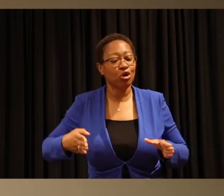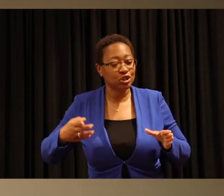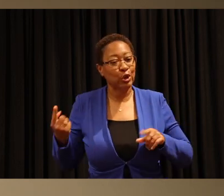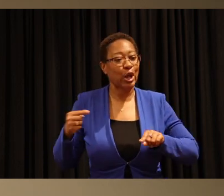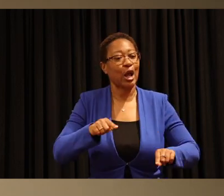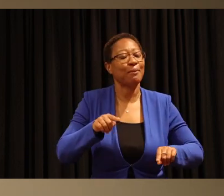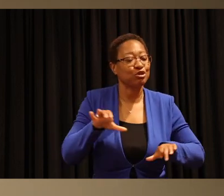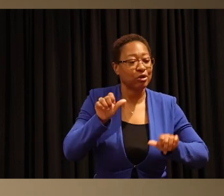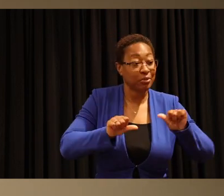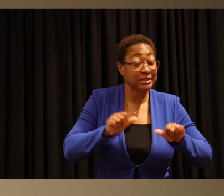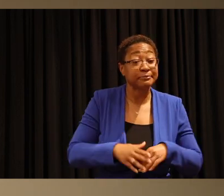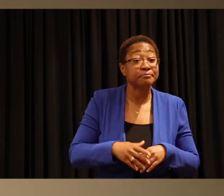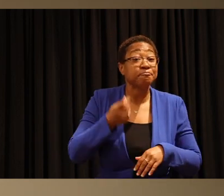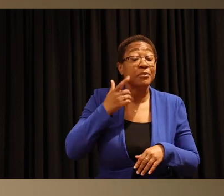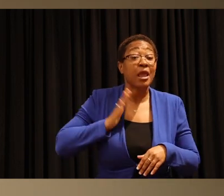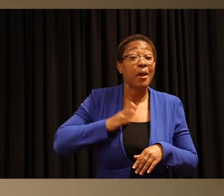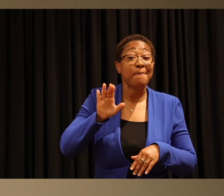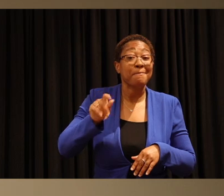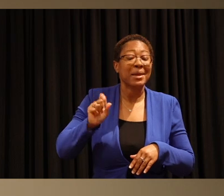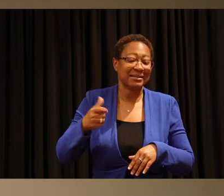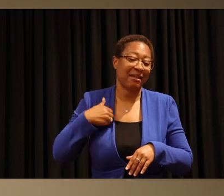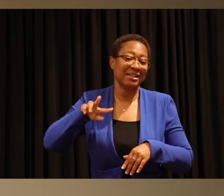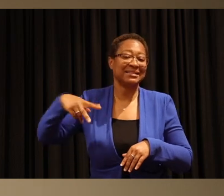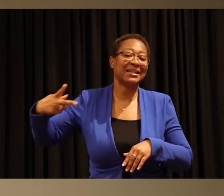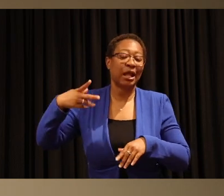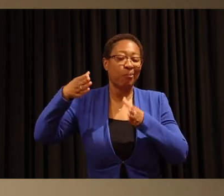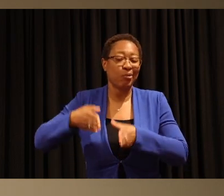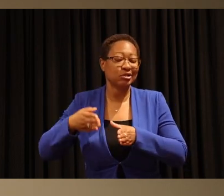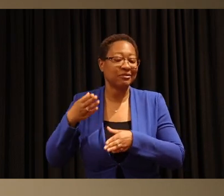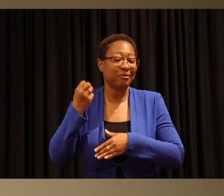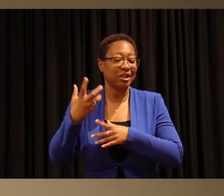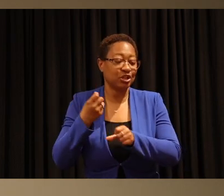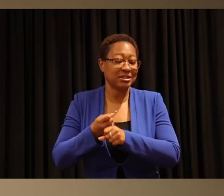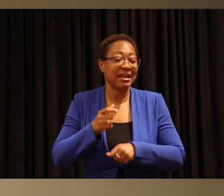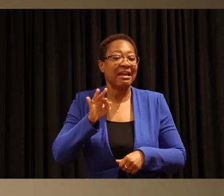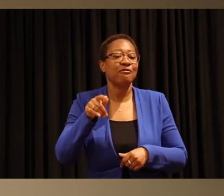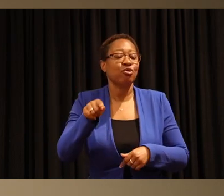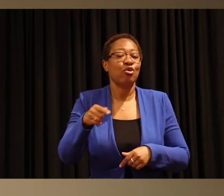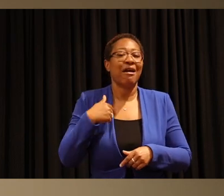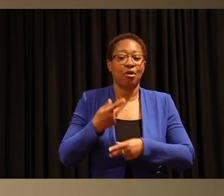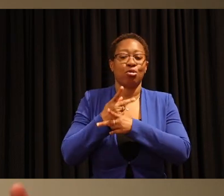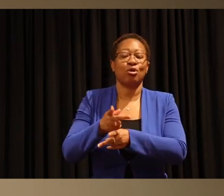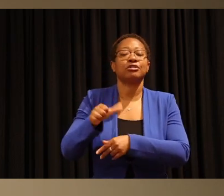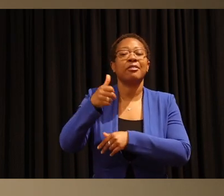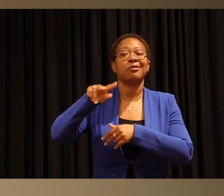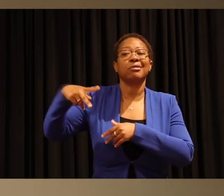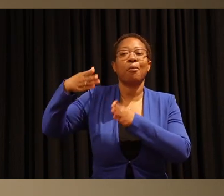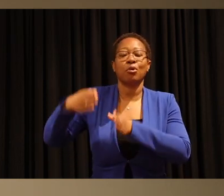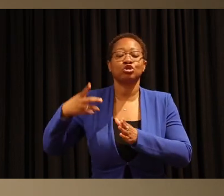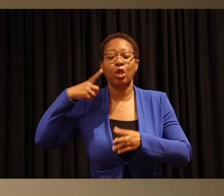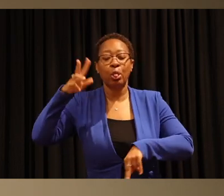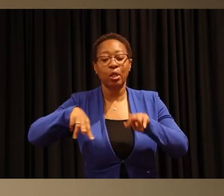in our banks, we've had second looks for years. If you turn down a loan, there's somebody else that's taking a look at it, making sure